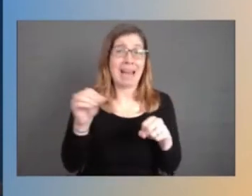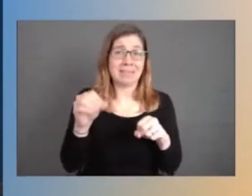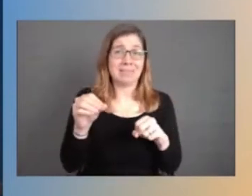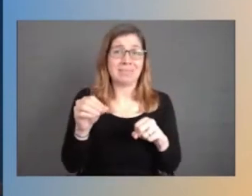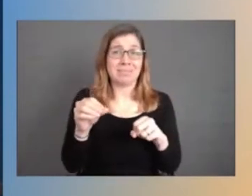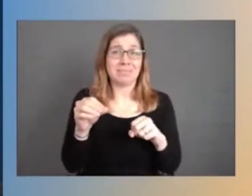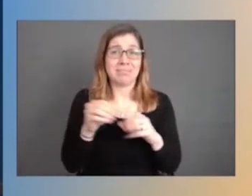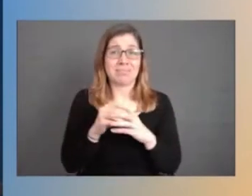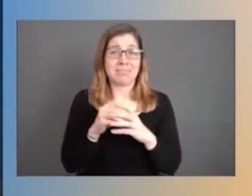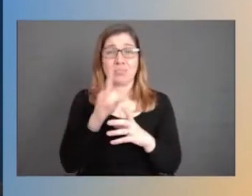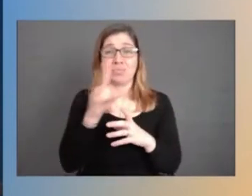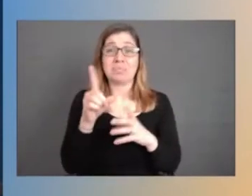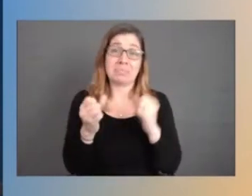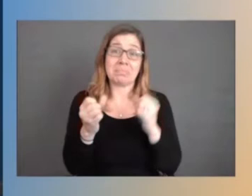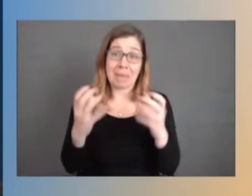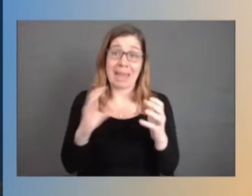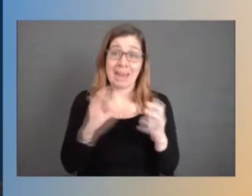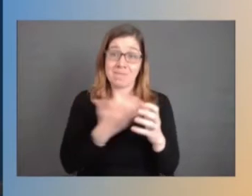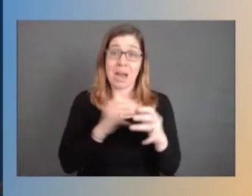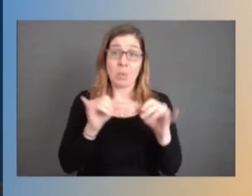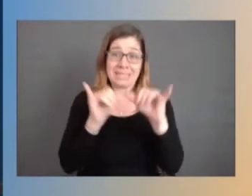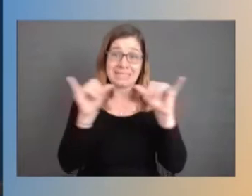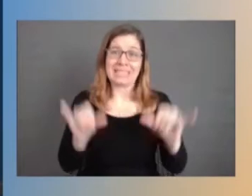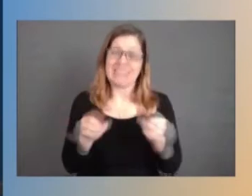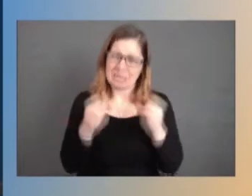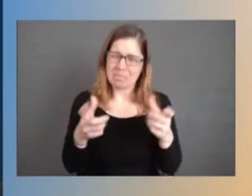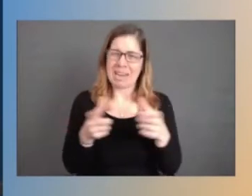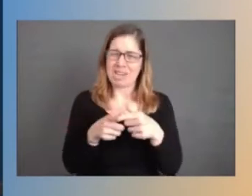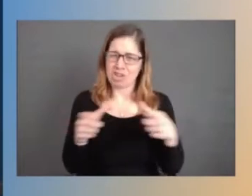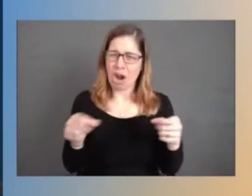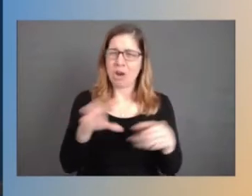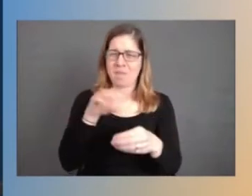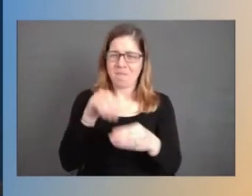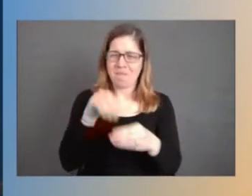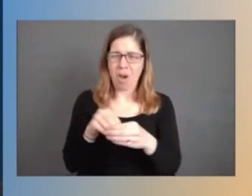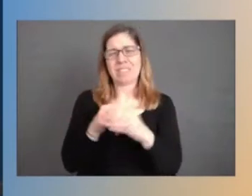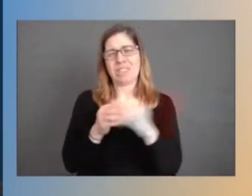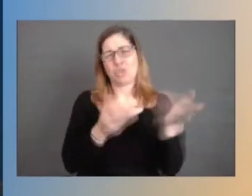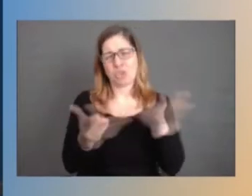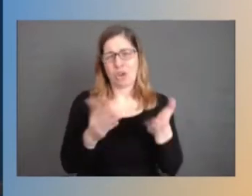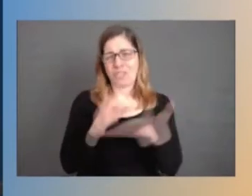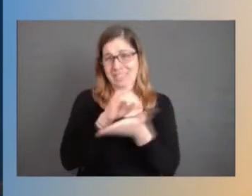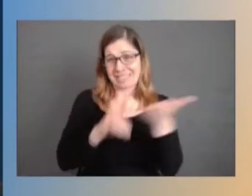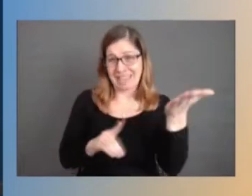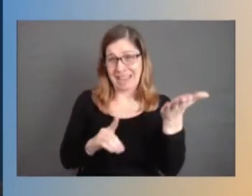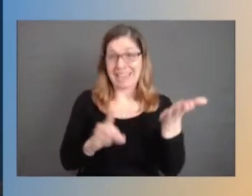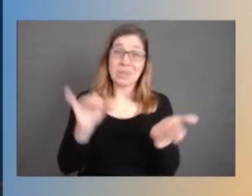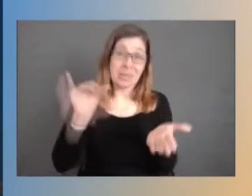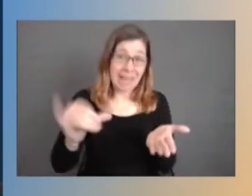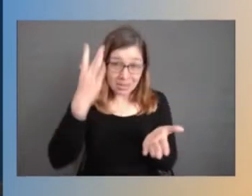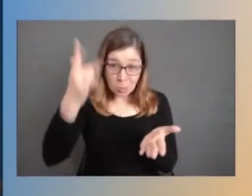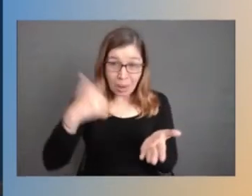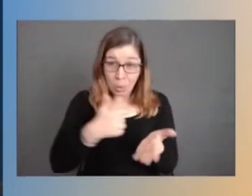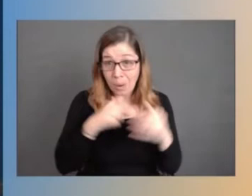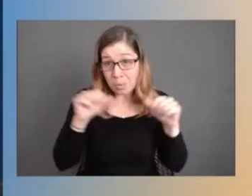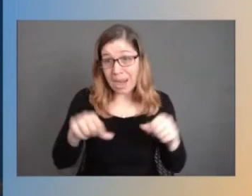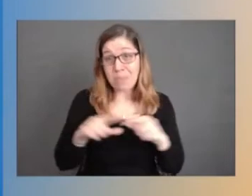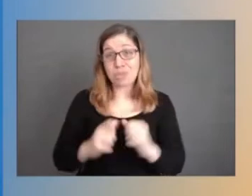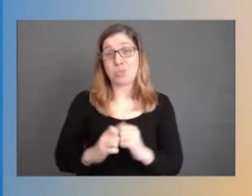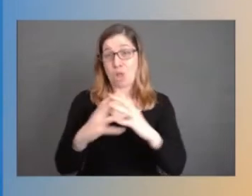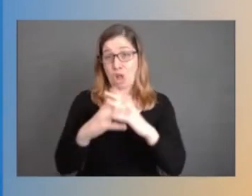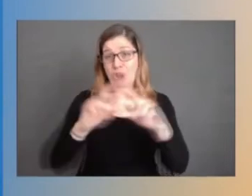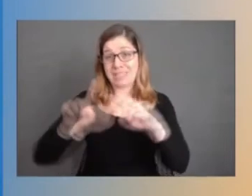many cards involved in the server design. And so this is one of the reasons why we've been able to launch so many different variations of instance